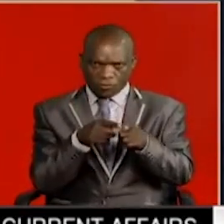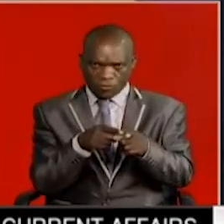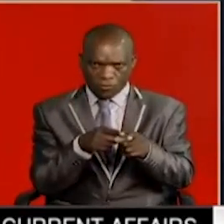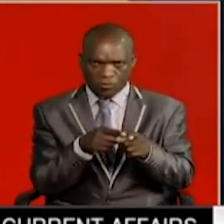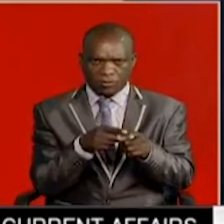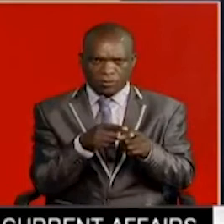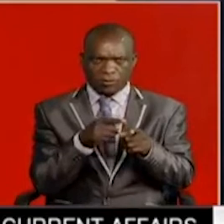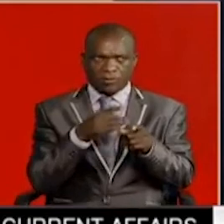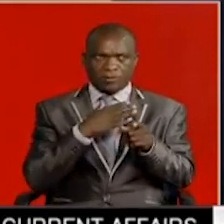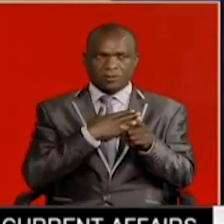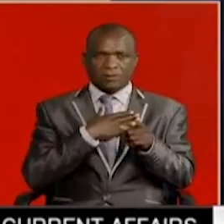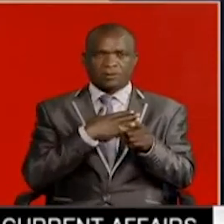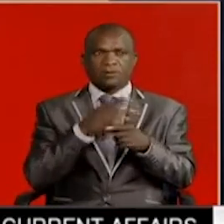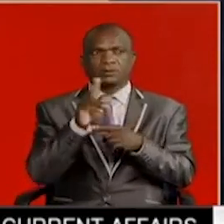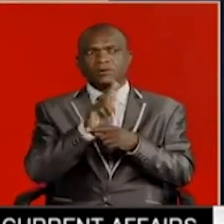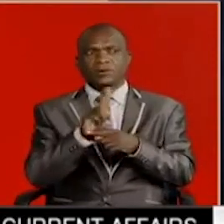and implementation.